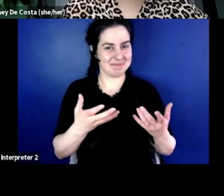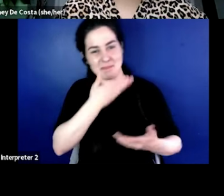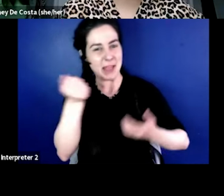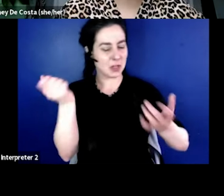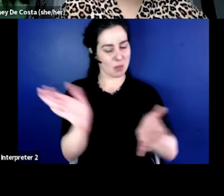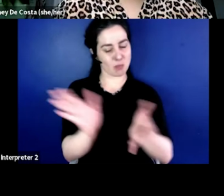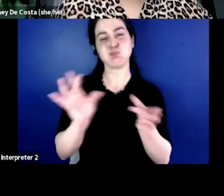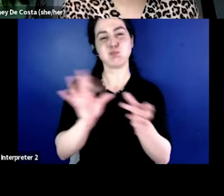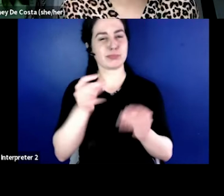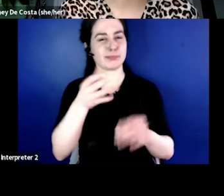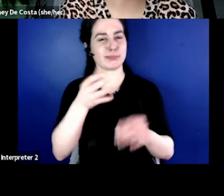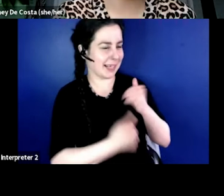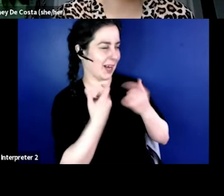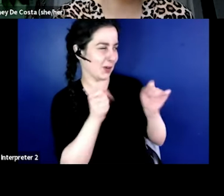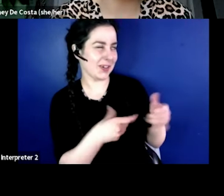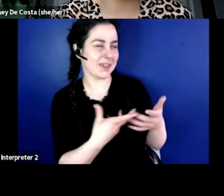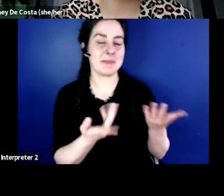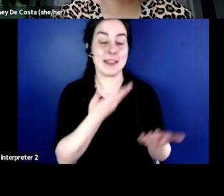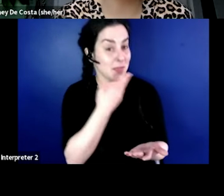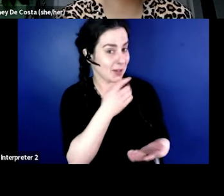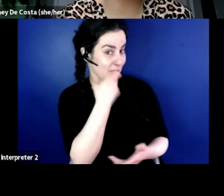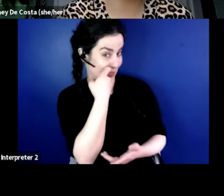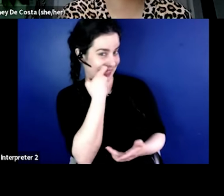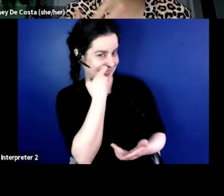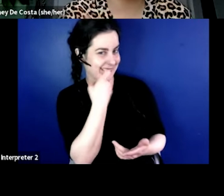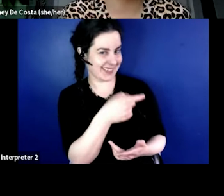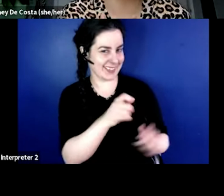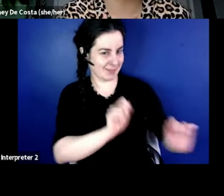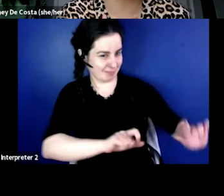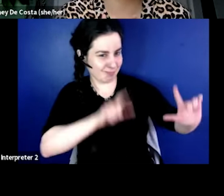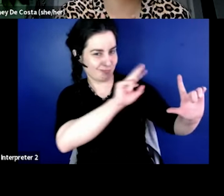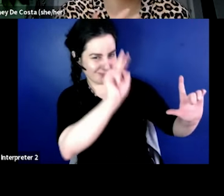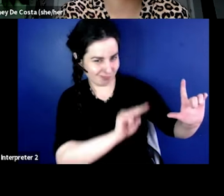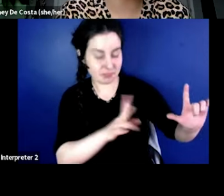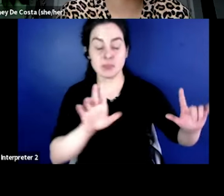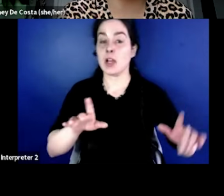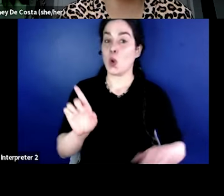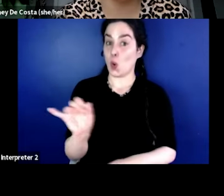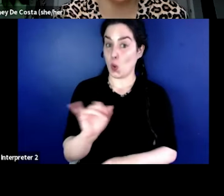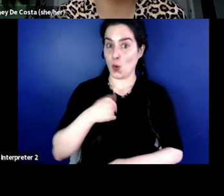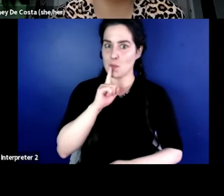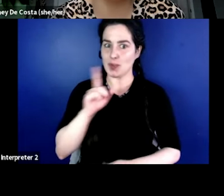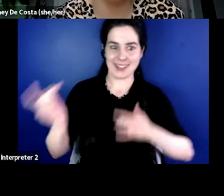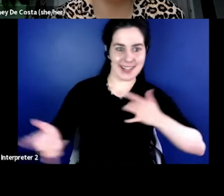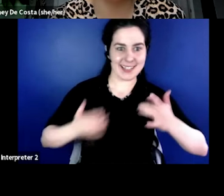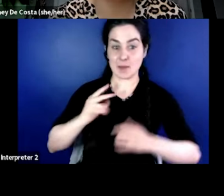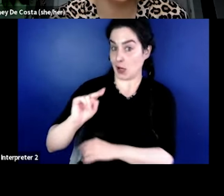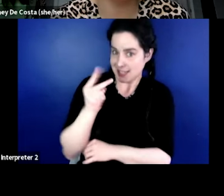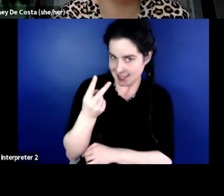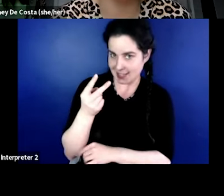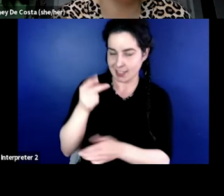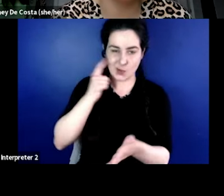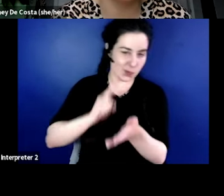you for talking through that. I'm also really excited about this, our second research action